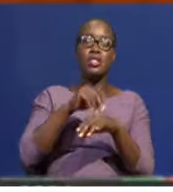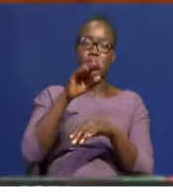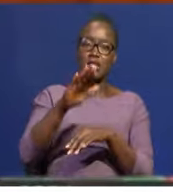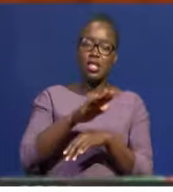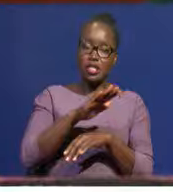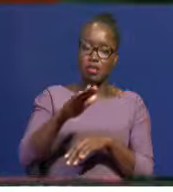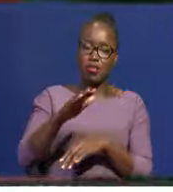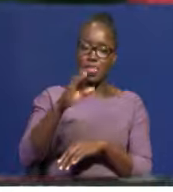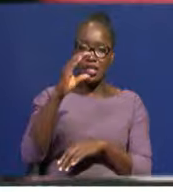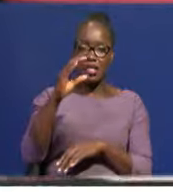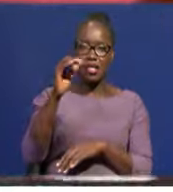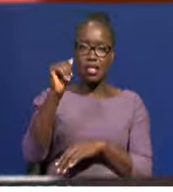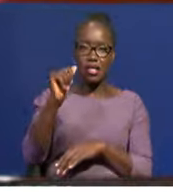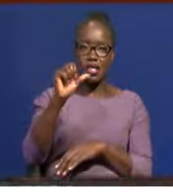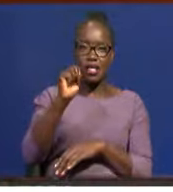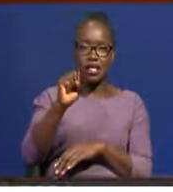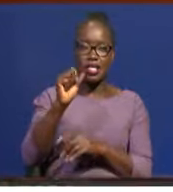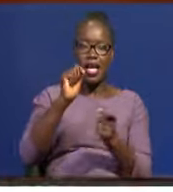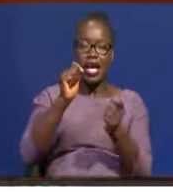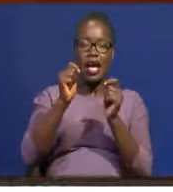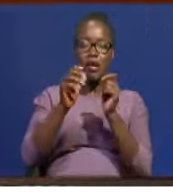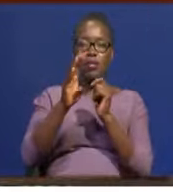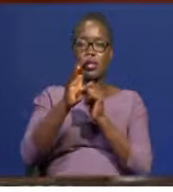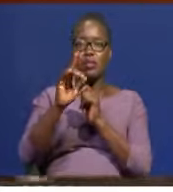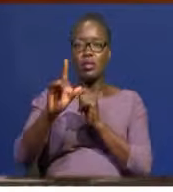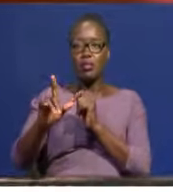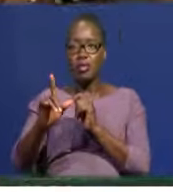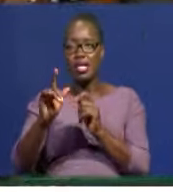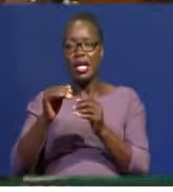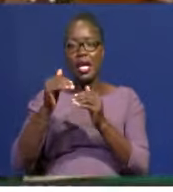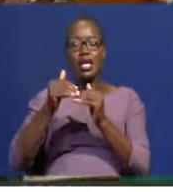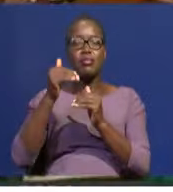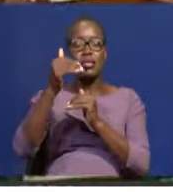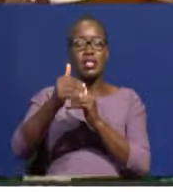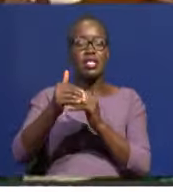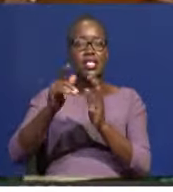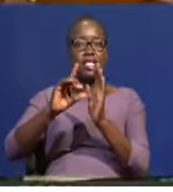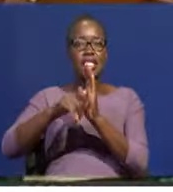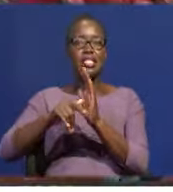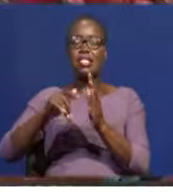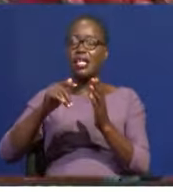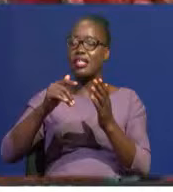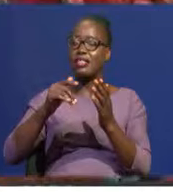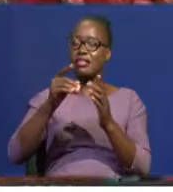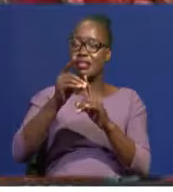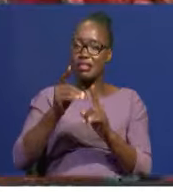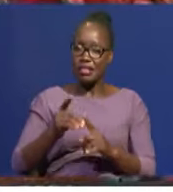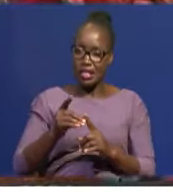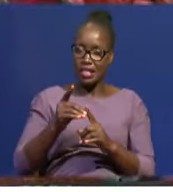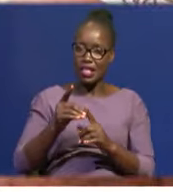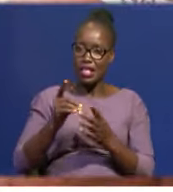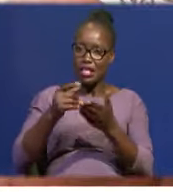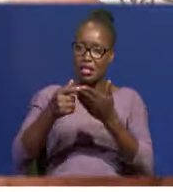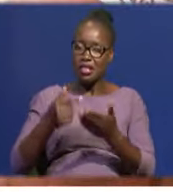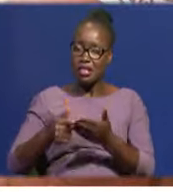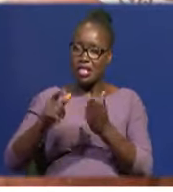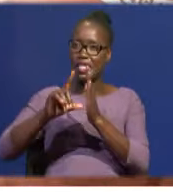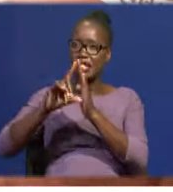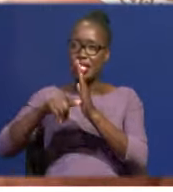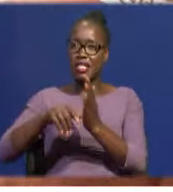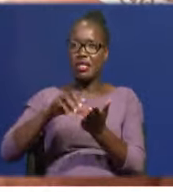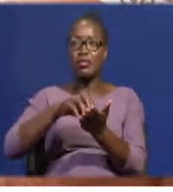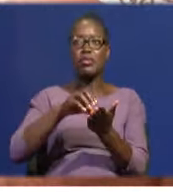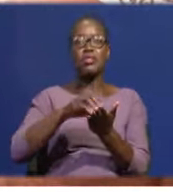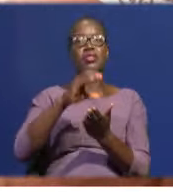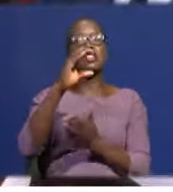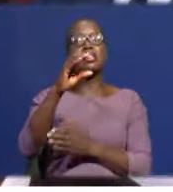Government Administrative Amendment Bill had been shelved to a later date now appears to throw spanner into the works in as far as the position of